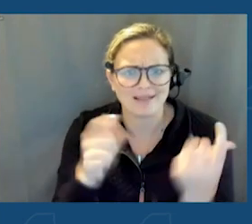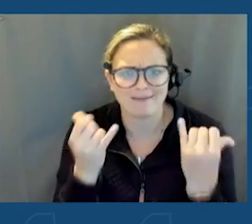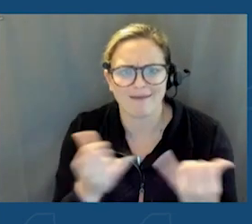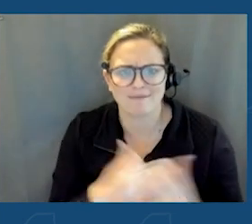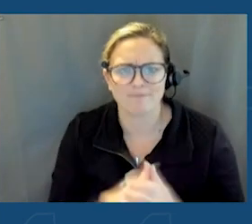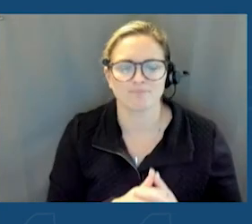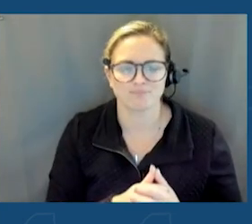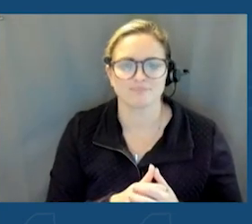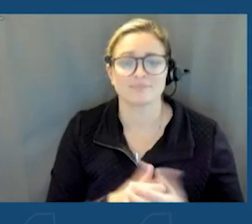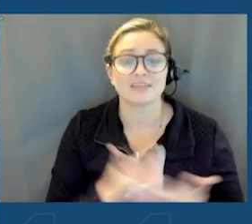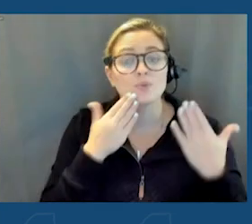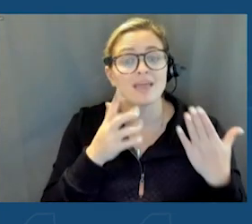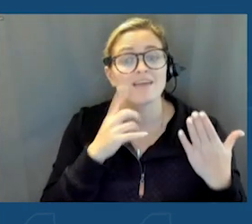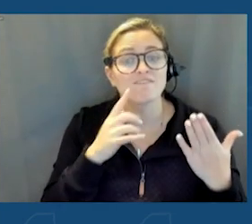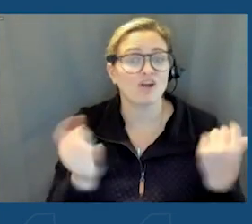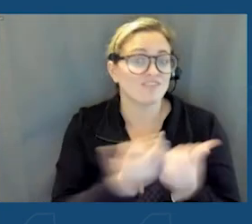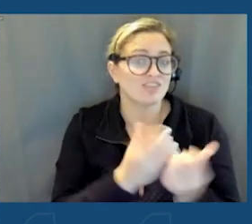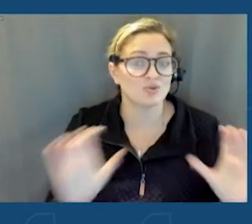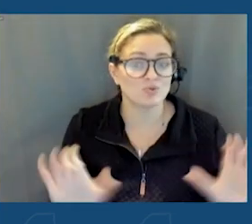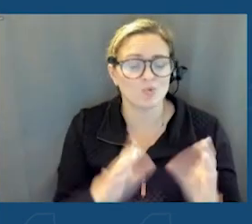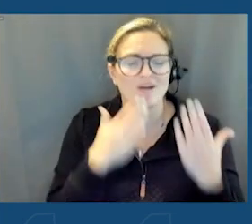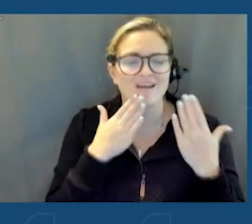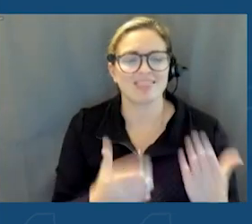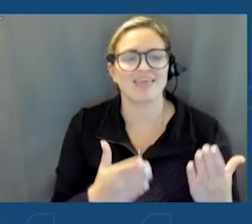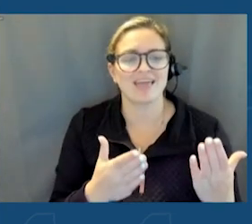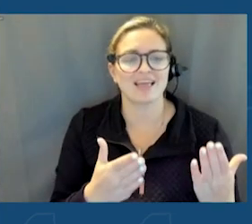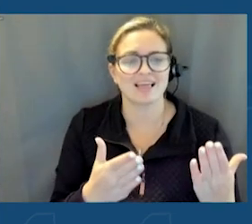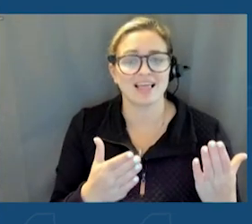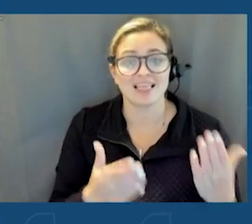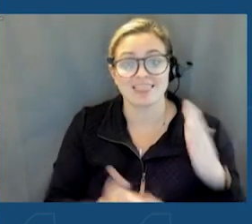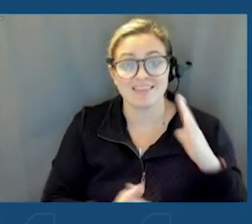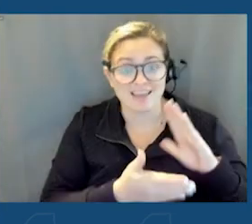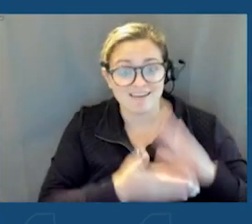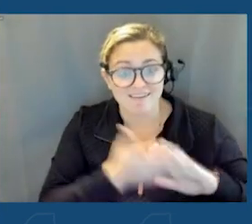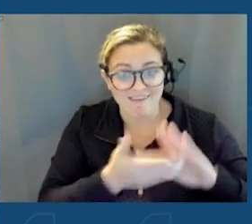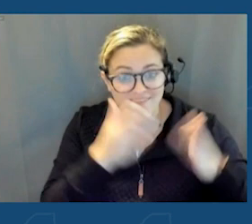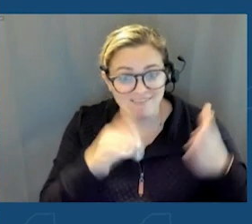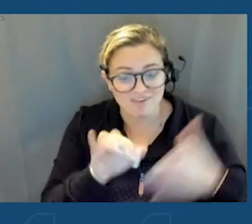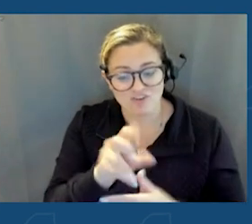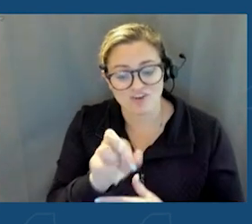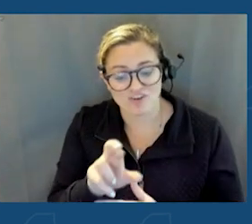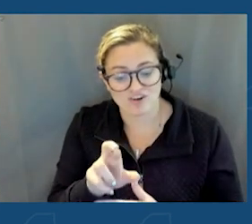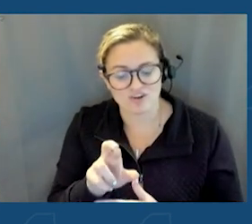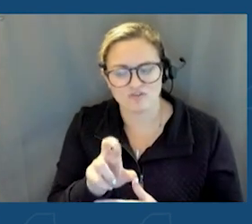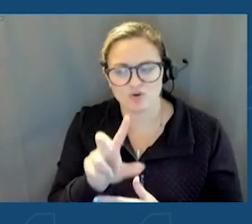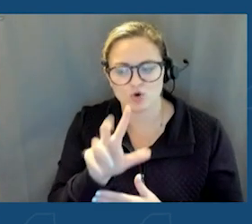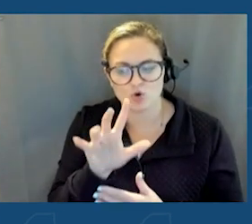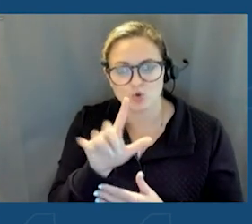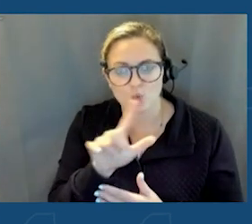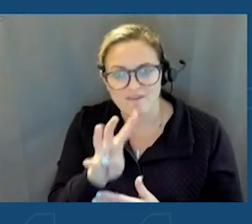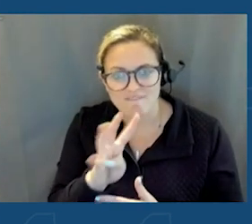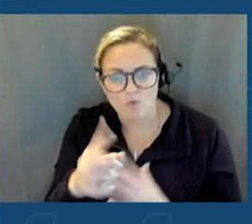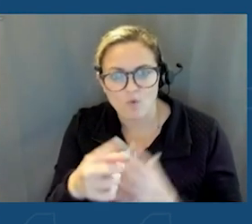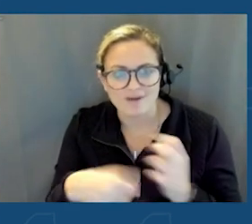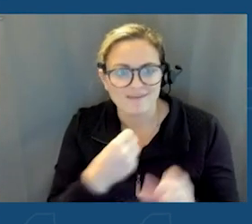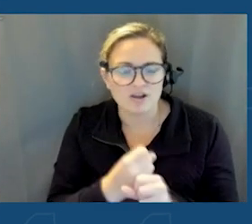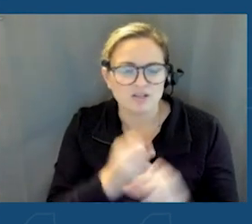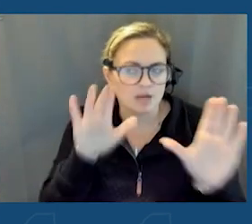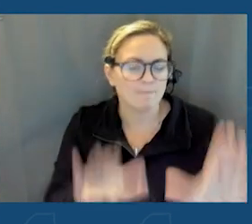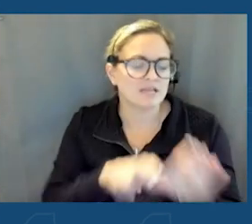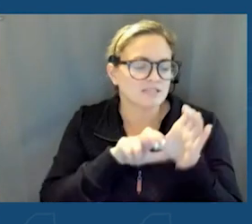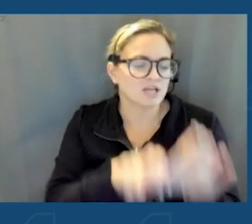So thank you for what you do. And I want to thank the conductor, a woman who's been a conductor for over 24 years. And so she delivered just an incredible ride for